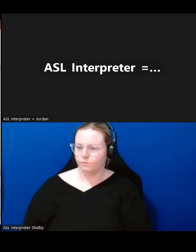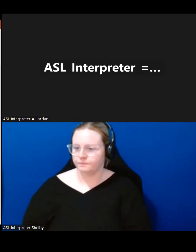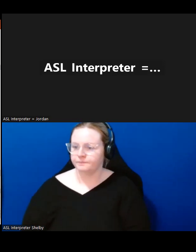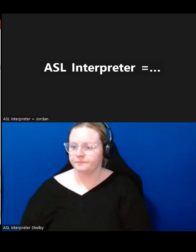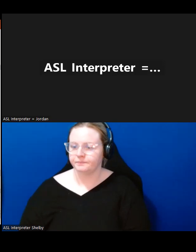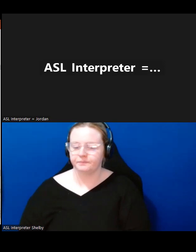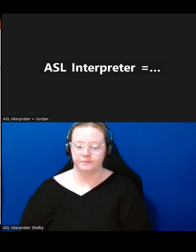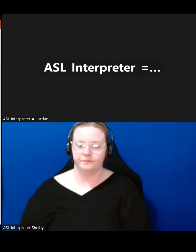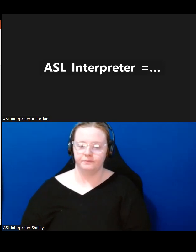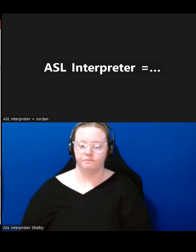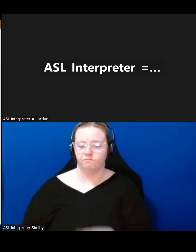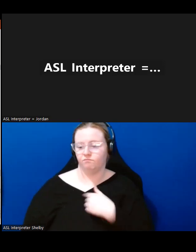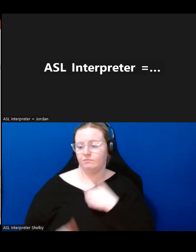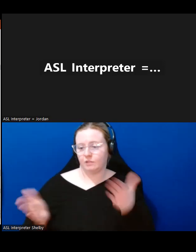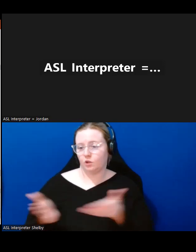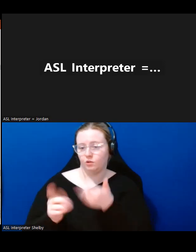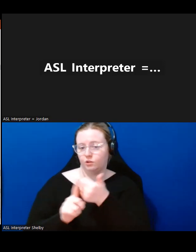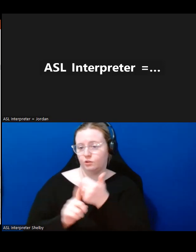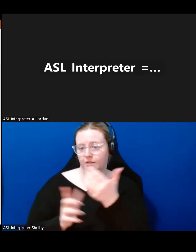So I really encourage you to have a look at that.